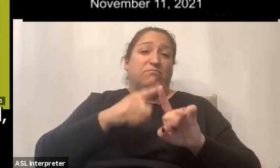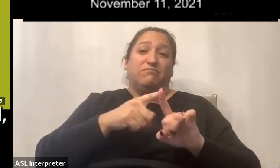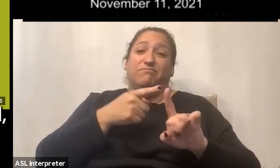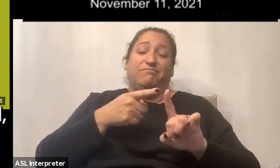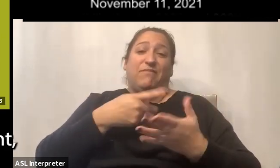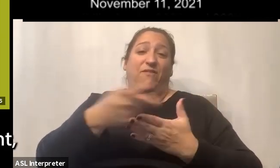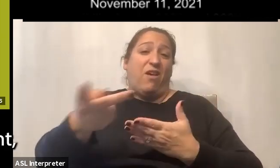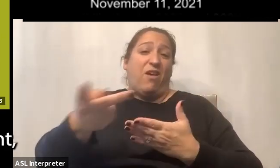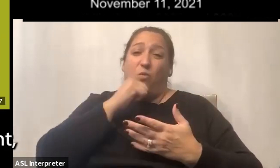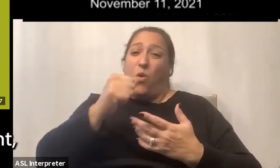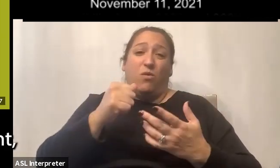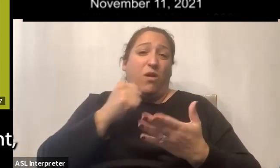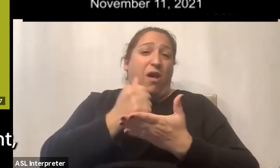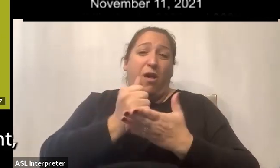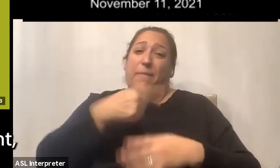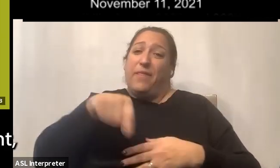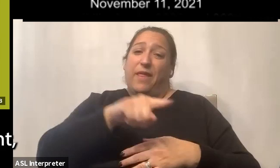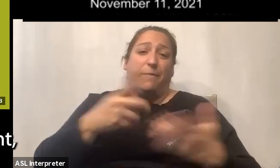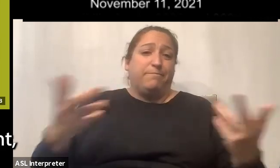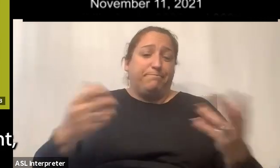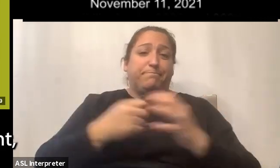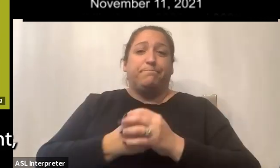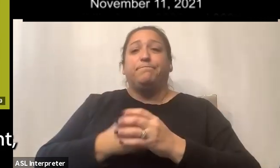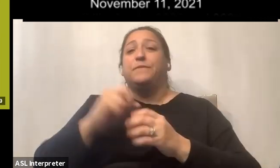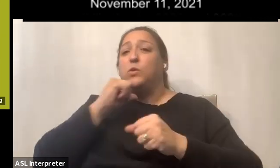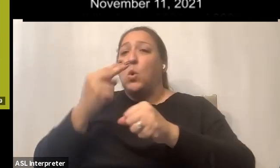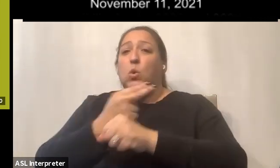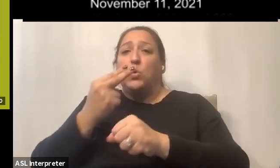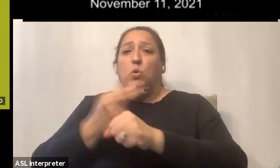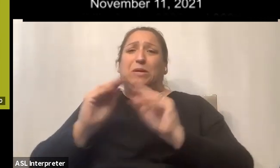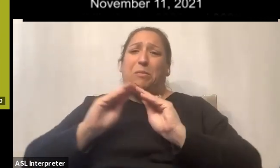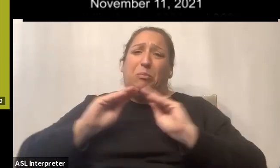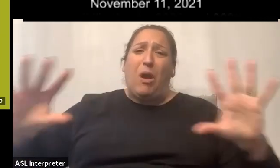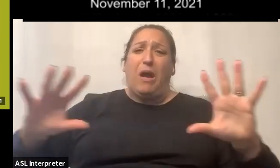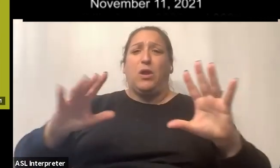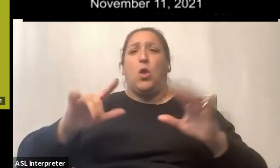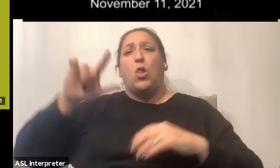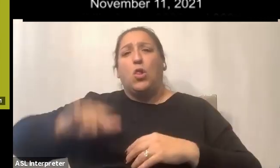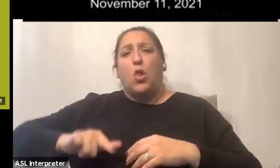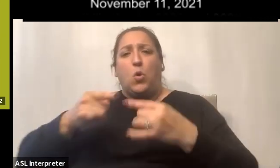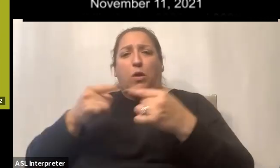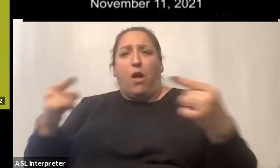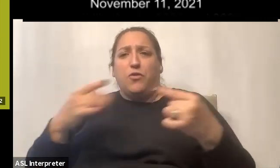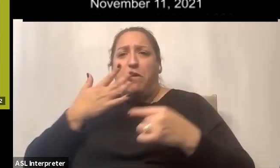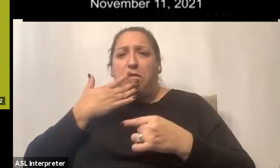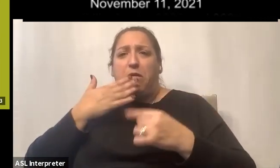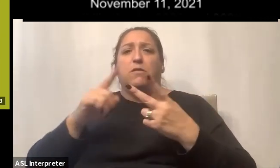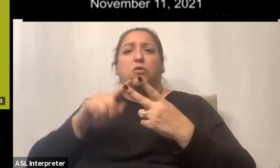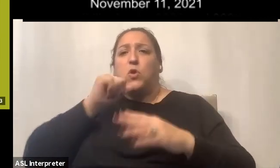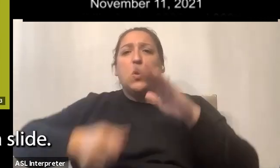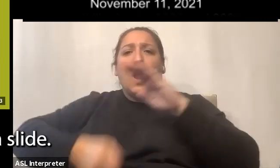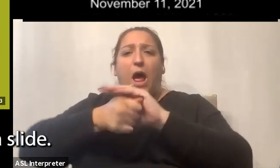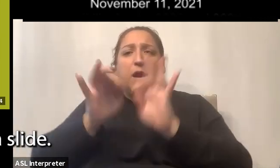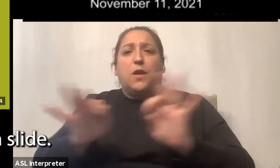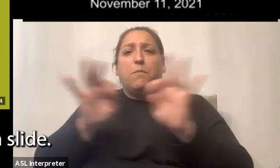not, it's not helpful for colorblind people. Not using very bright or low contrast images, not hiding important